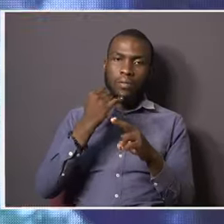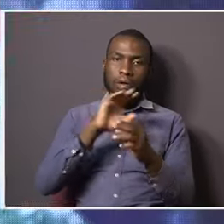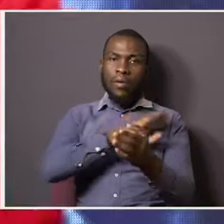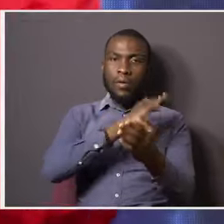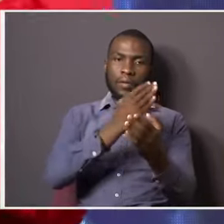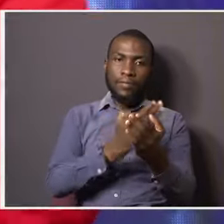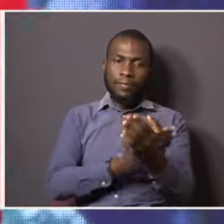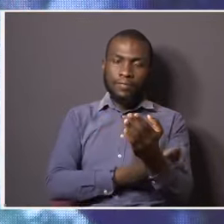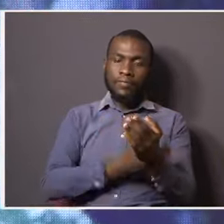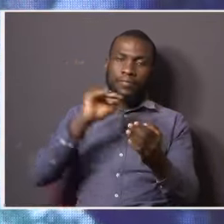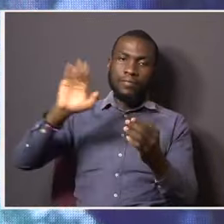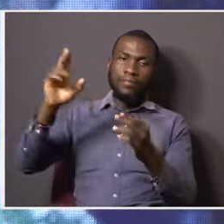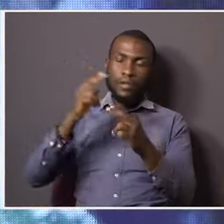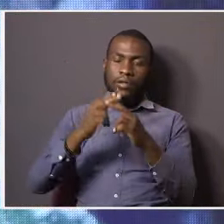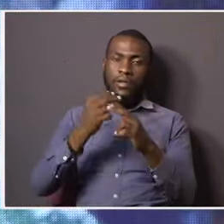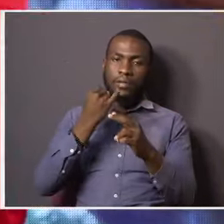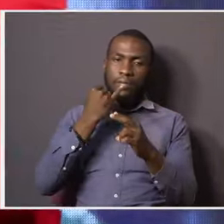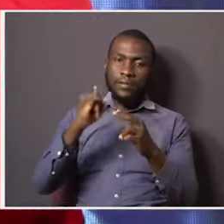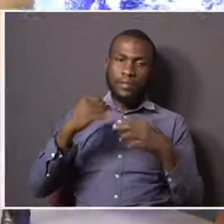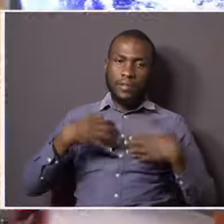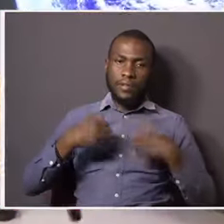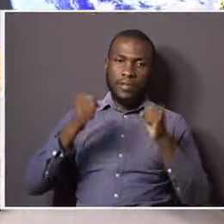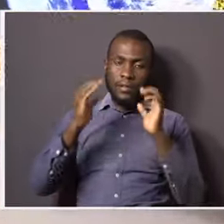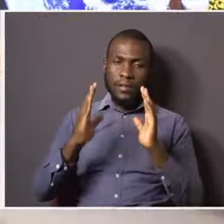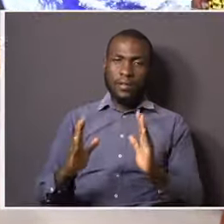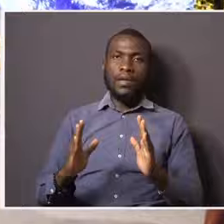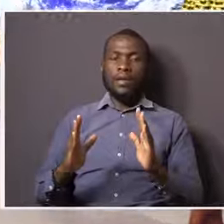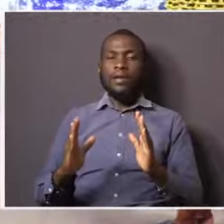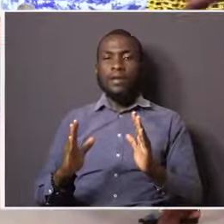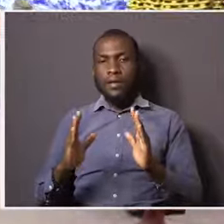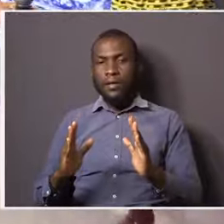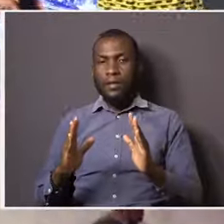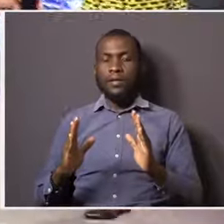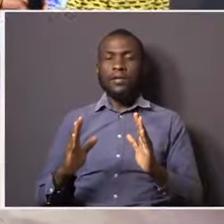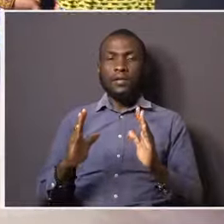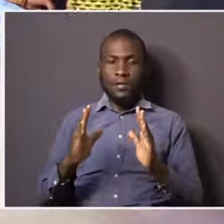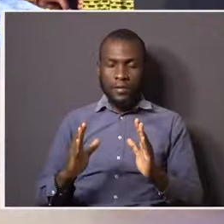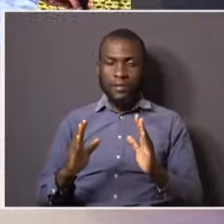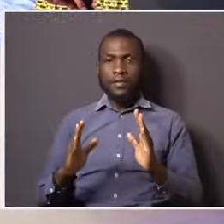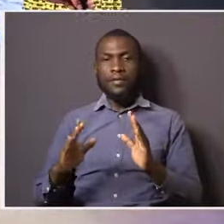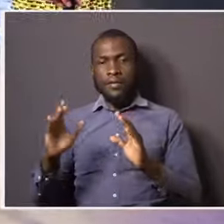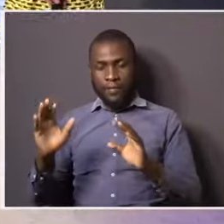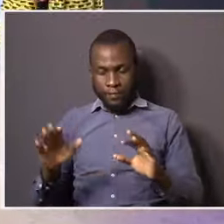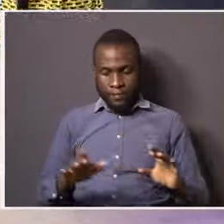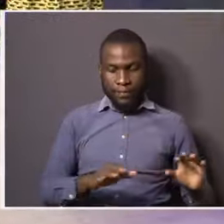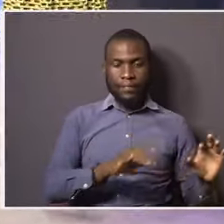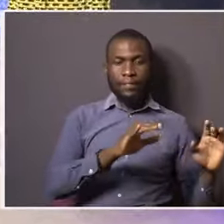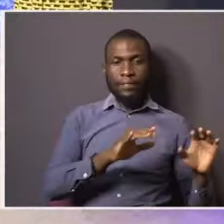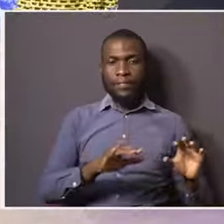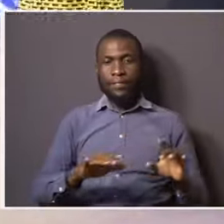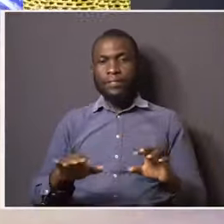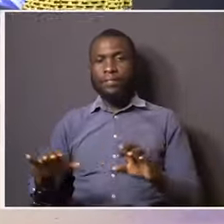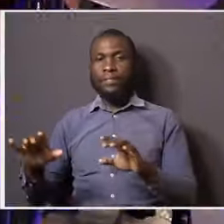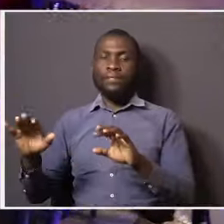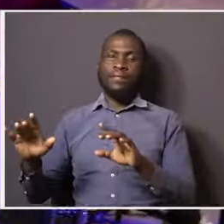Your name is healing over every provision as that comes us,